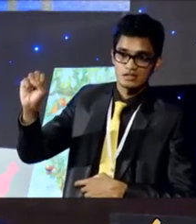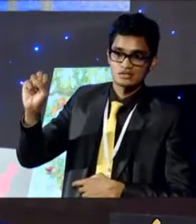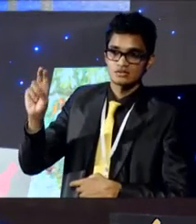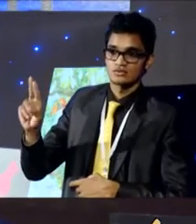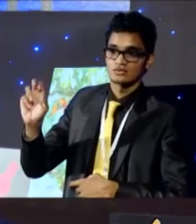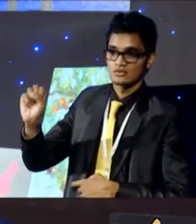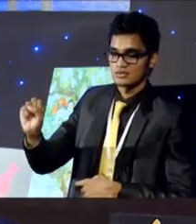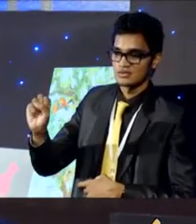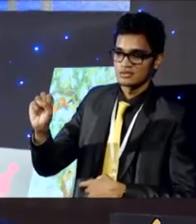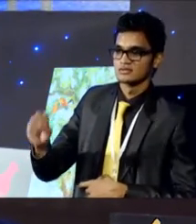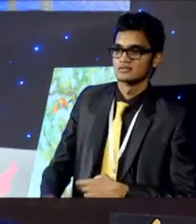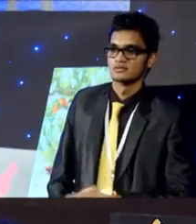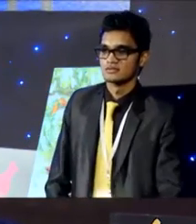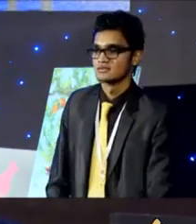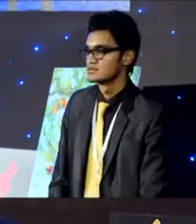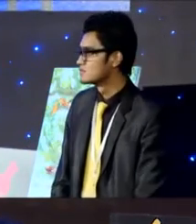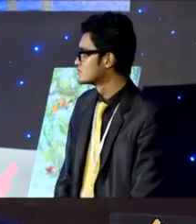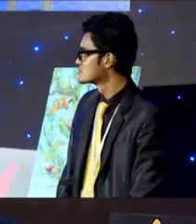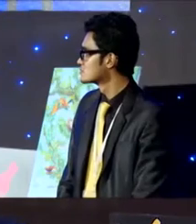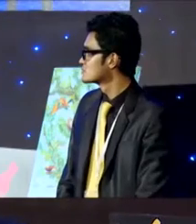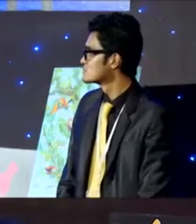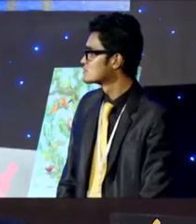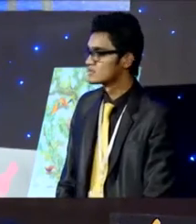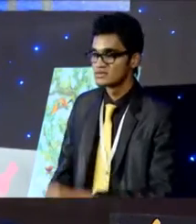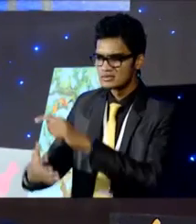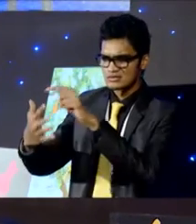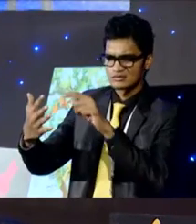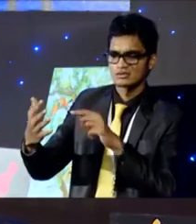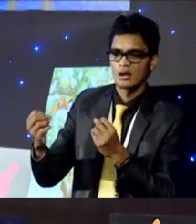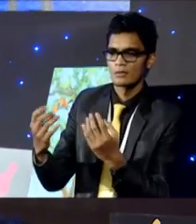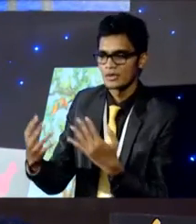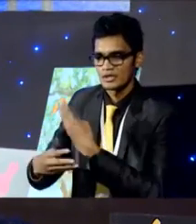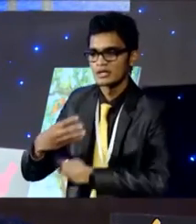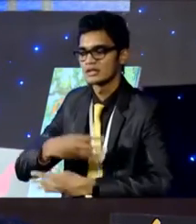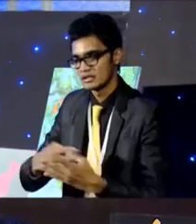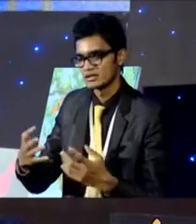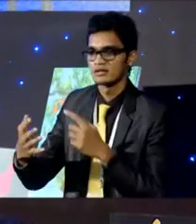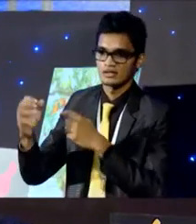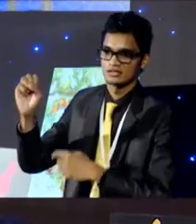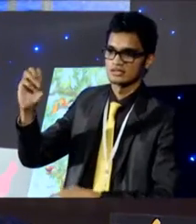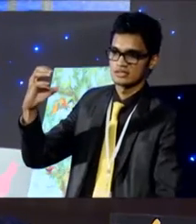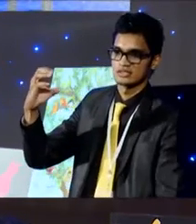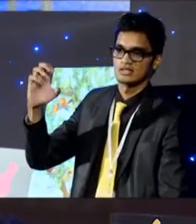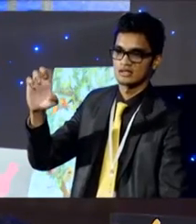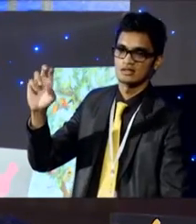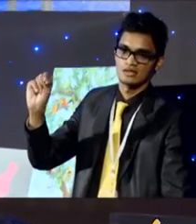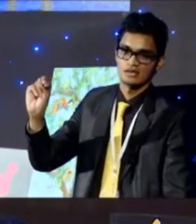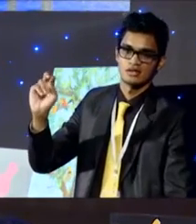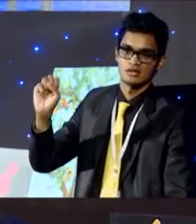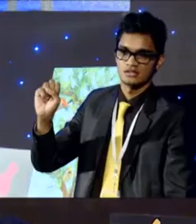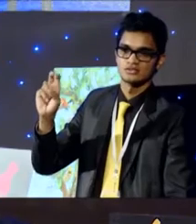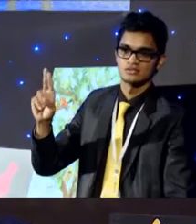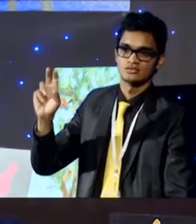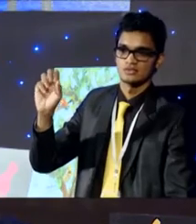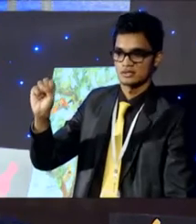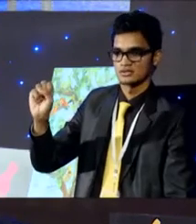Survey where they get some details. But I should also, again, not bragging about Kerala, but we have a full-fledged disability census